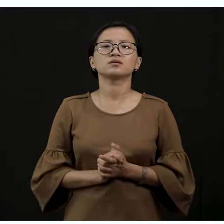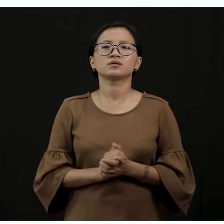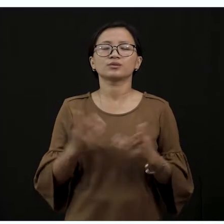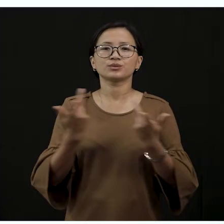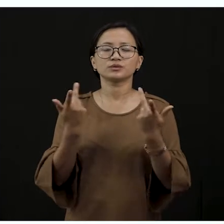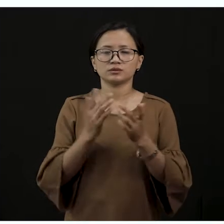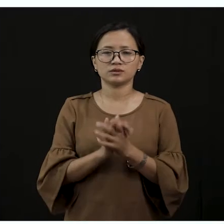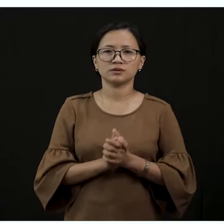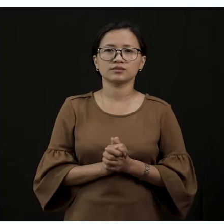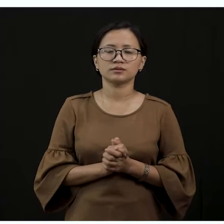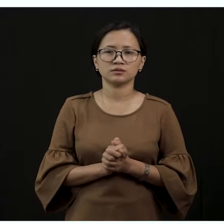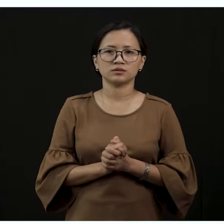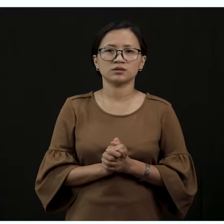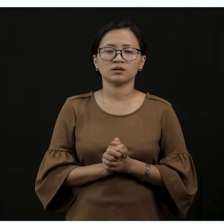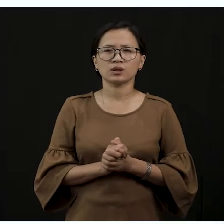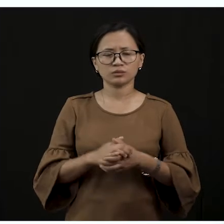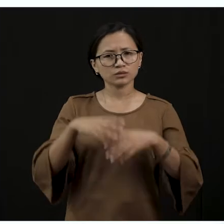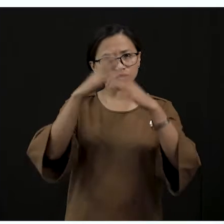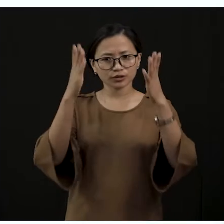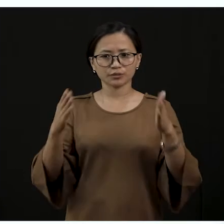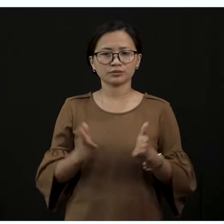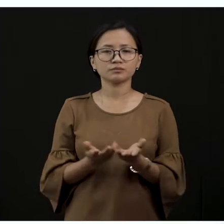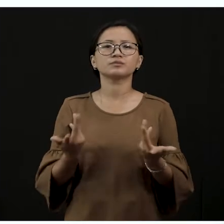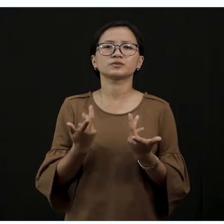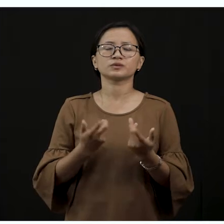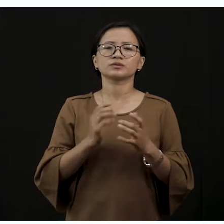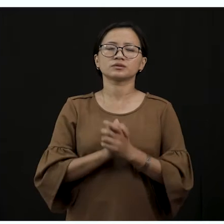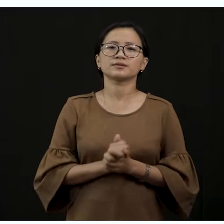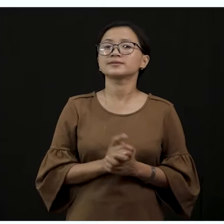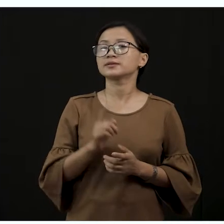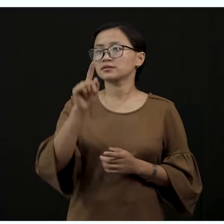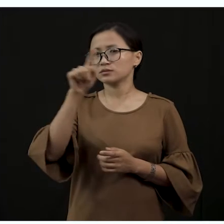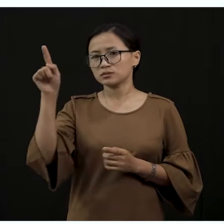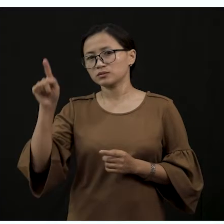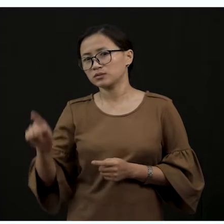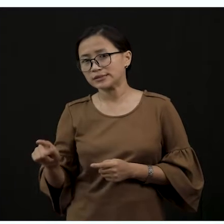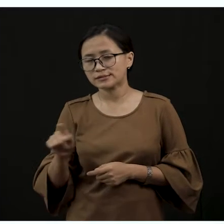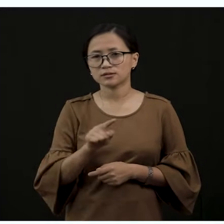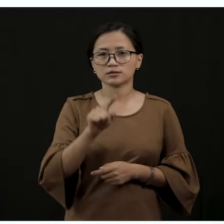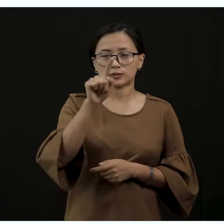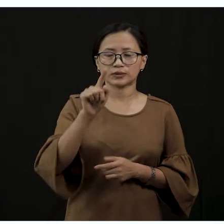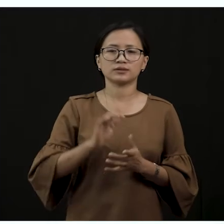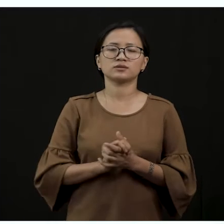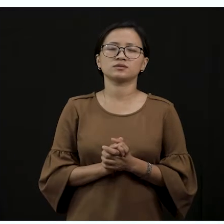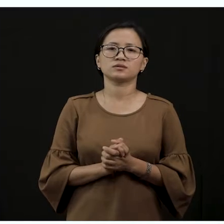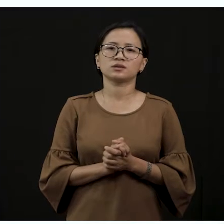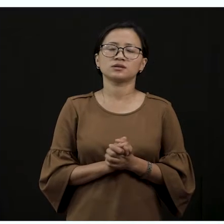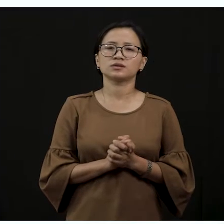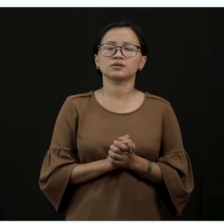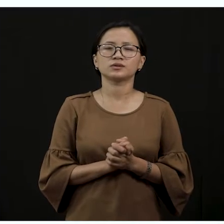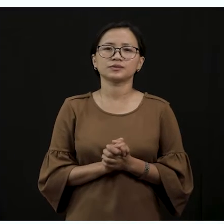which figure is this? Which shape is this? This is a square. This is